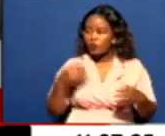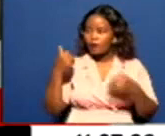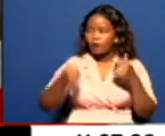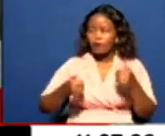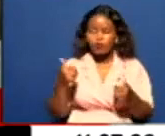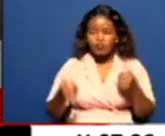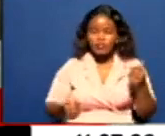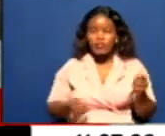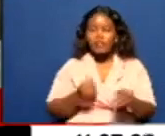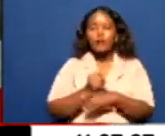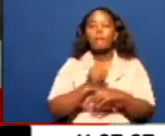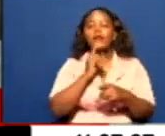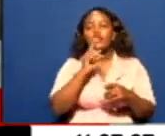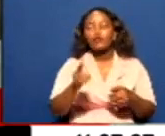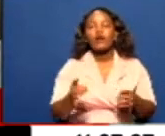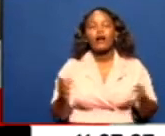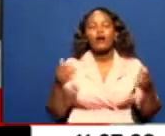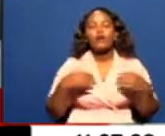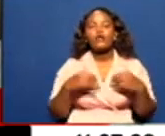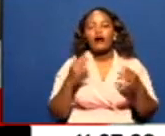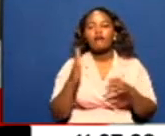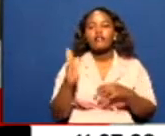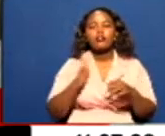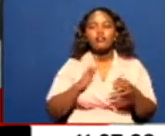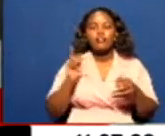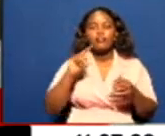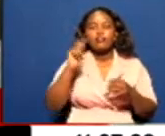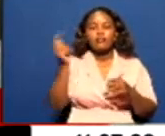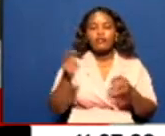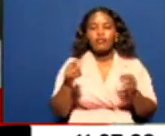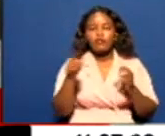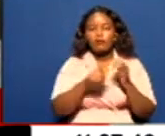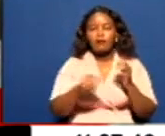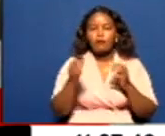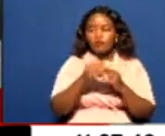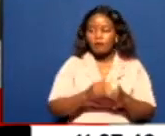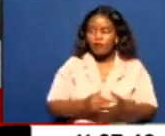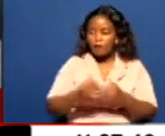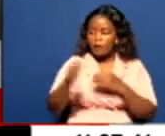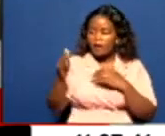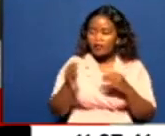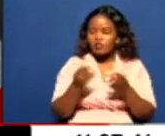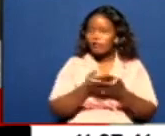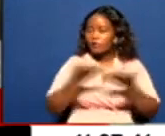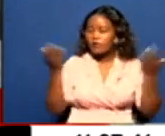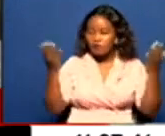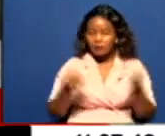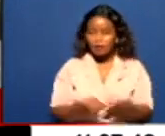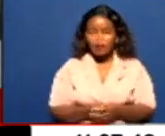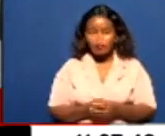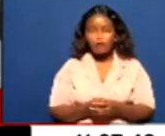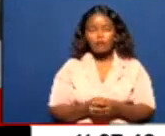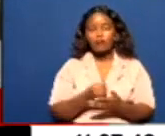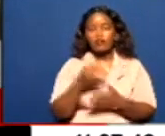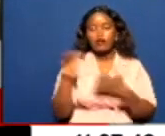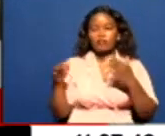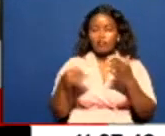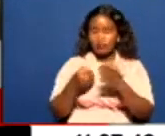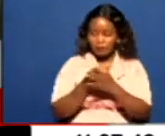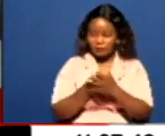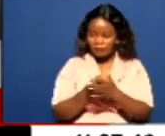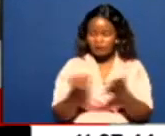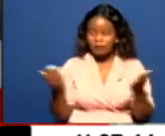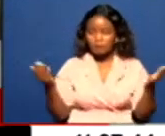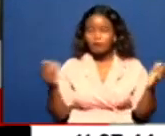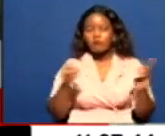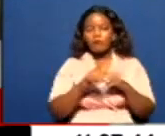there's security in Kenya and beyond. Having been born and bred in the Eastlands, we